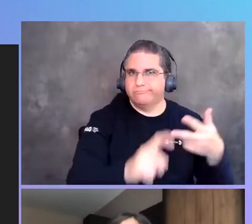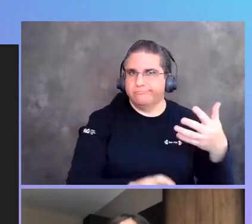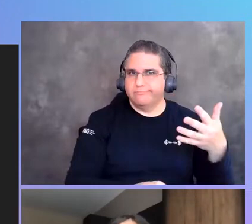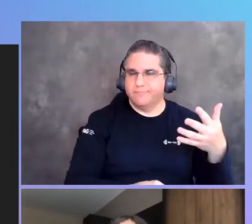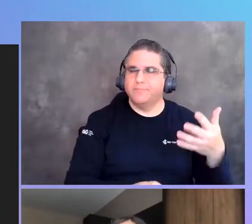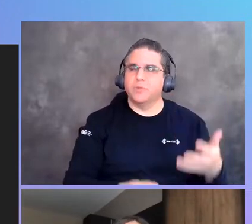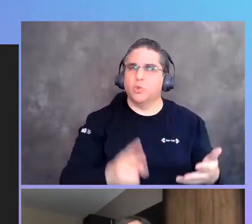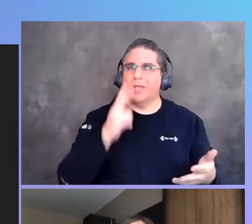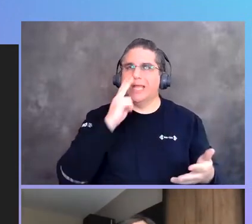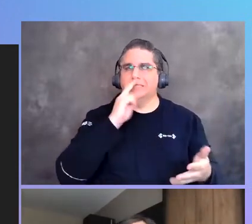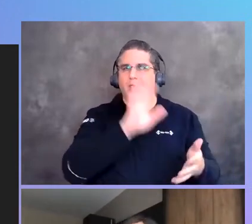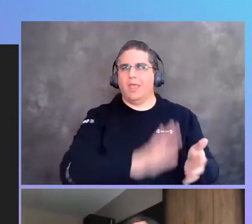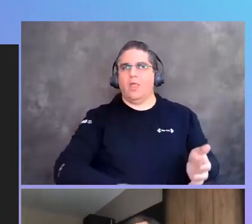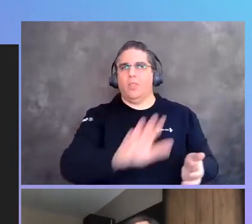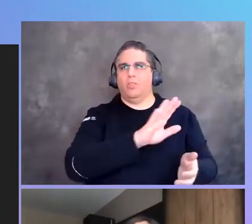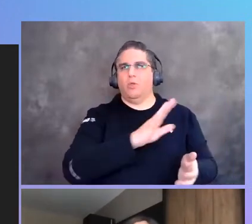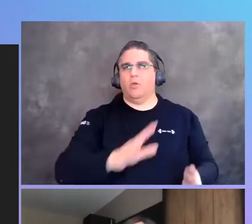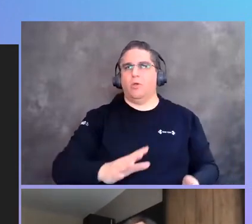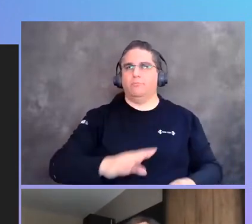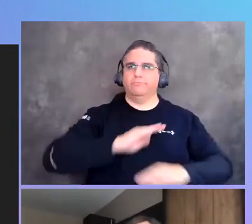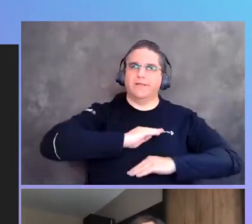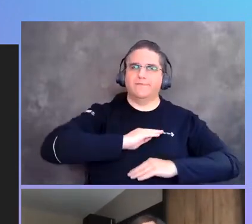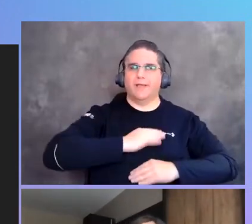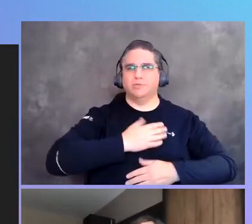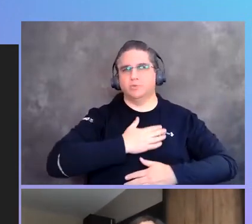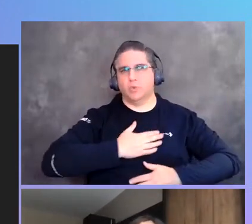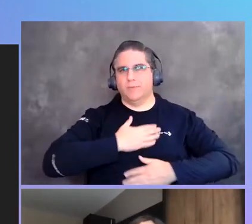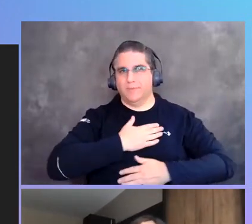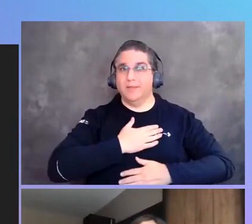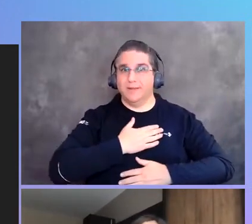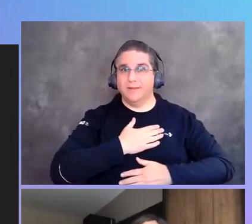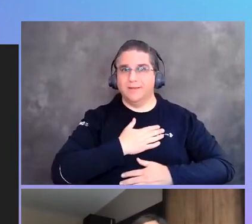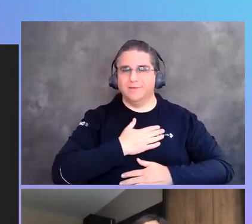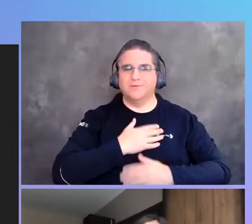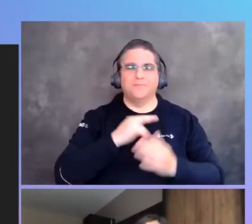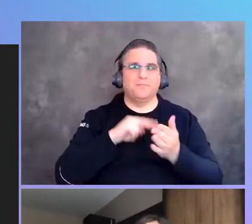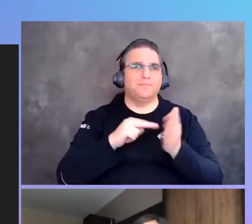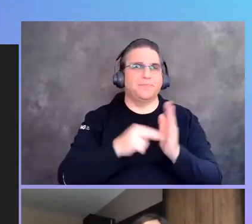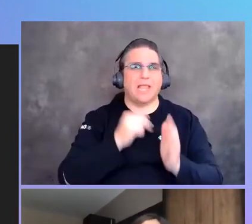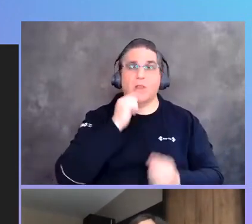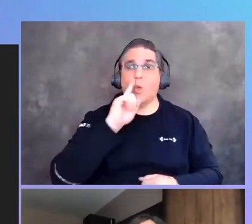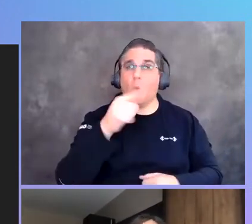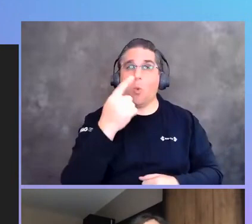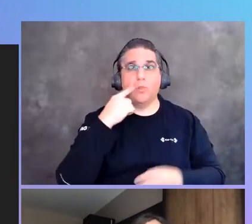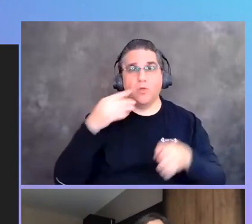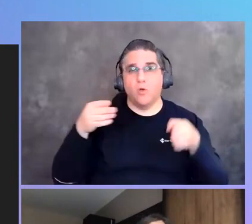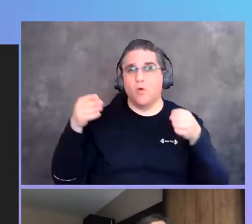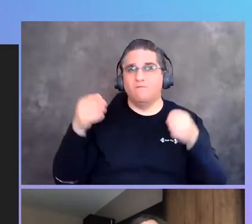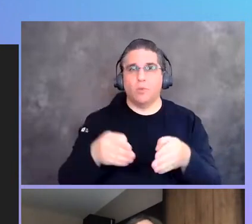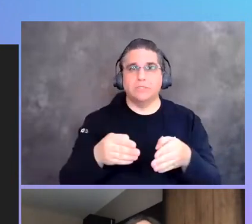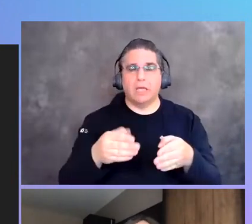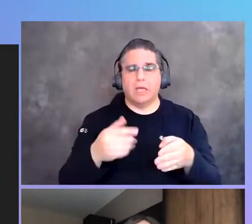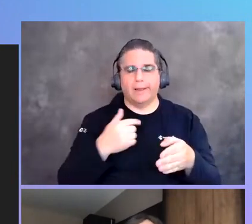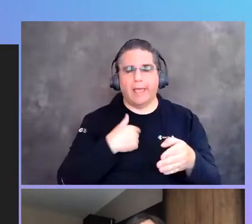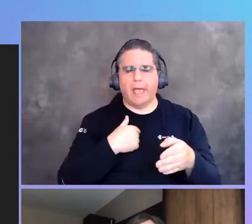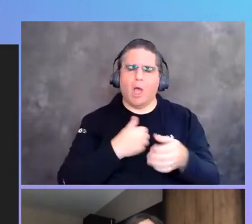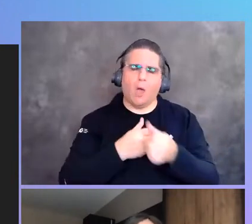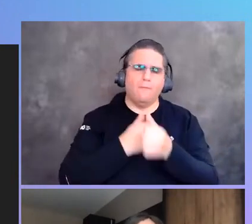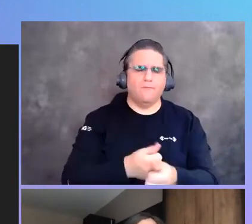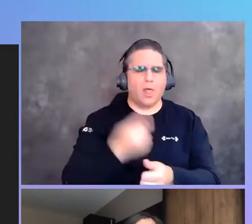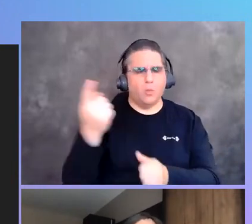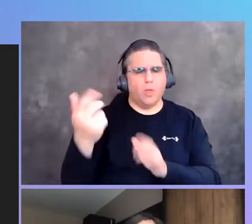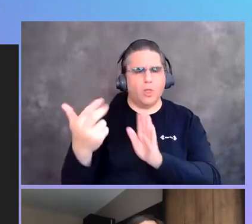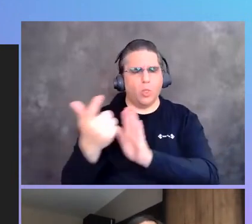experience. So you now shift the perception from just thinking about, am I meeting a certain compliance or